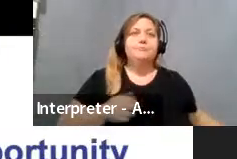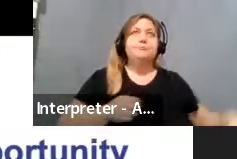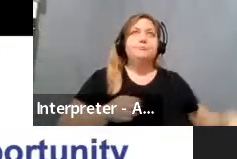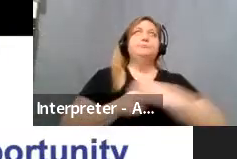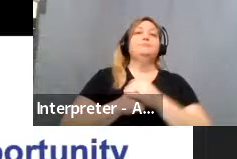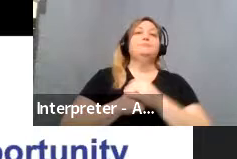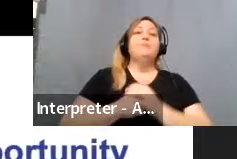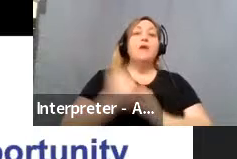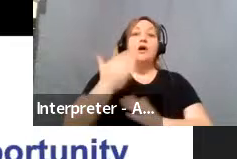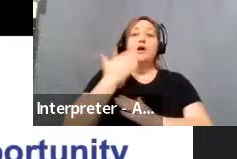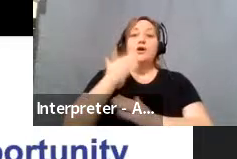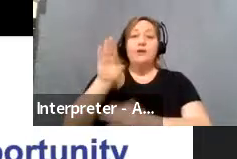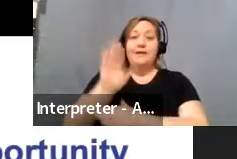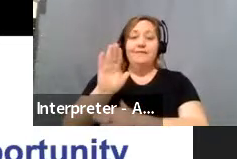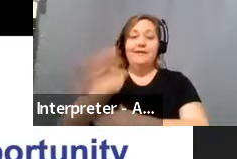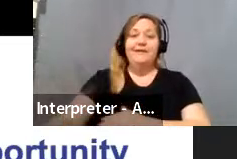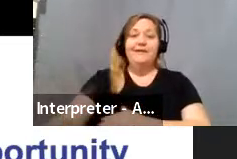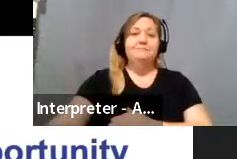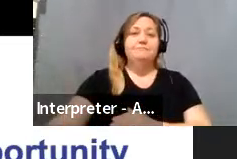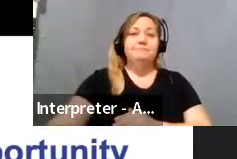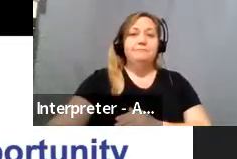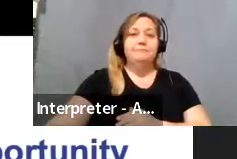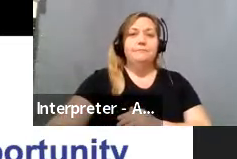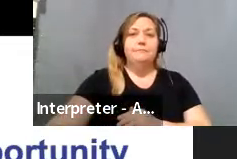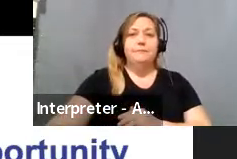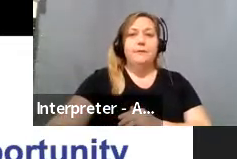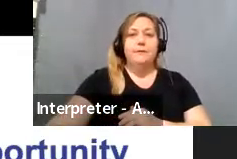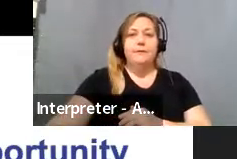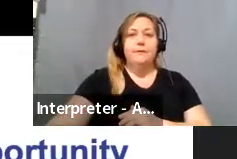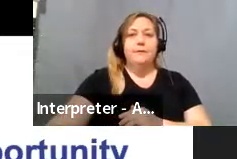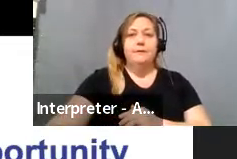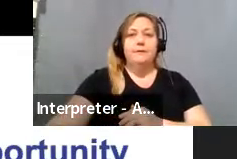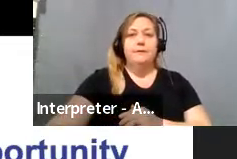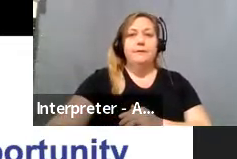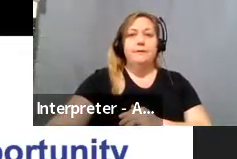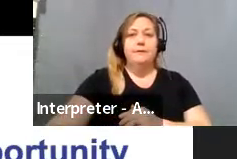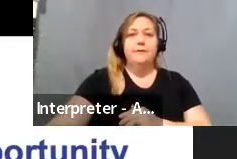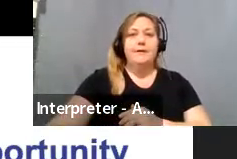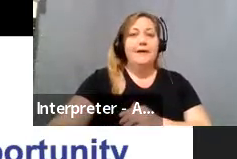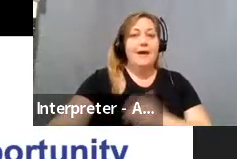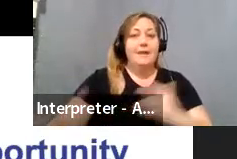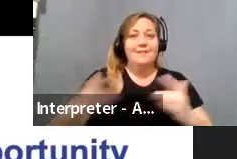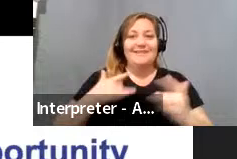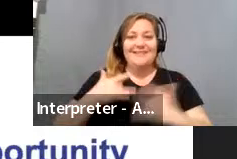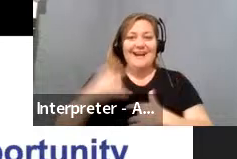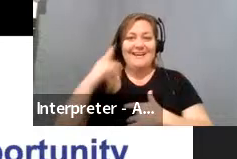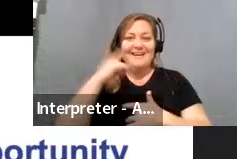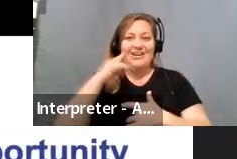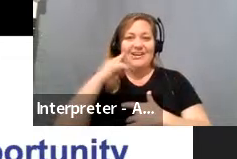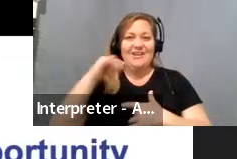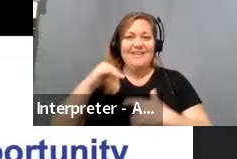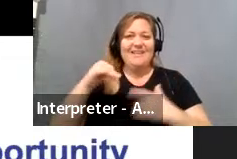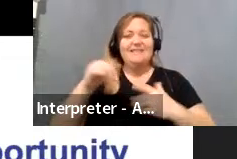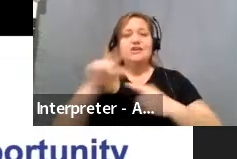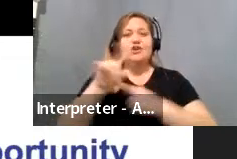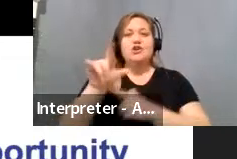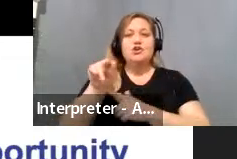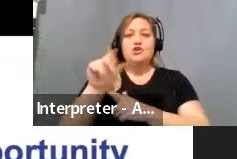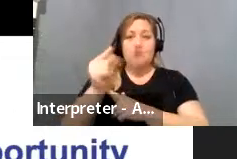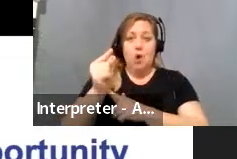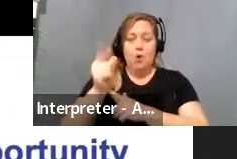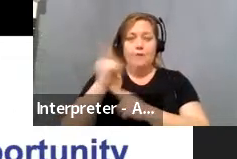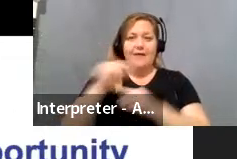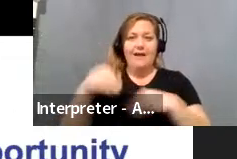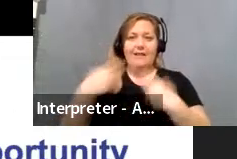Good evening. We're excited for you to hear about City of Yes for Housing Opportunity, a citywide text amendment that will change zoning to allow for equitable